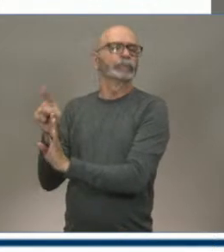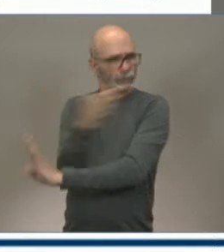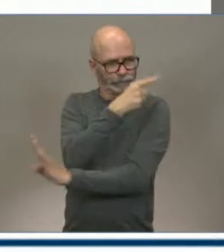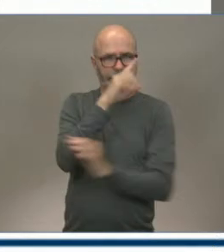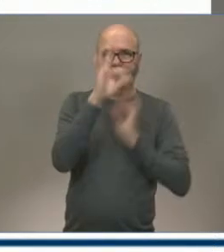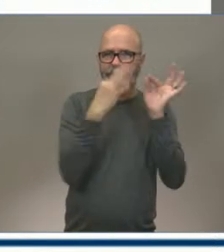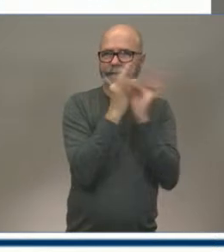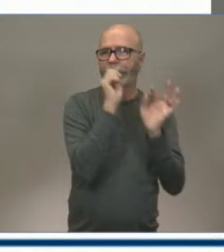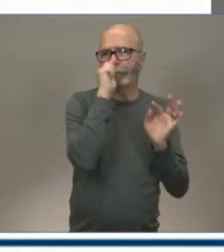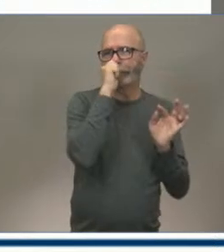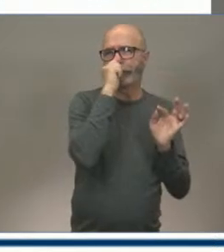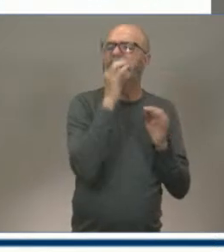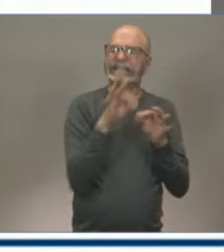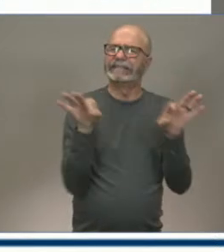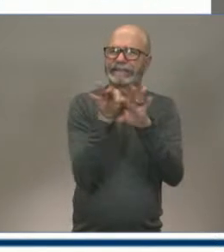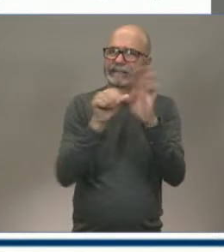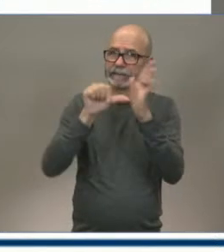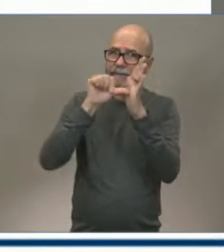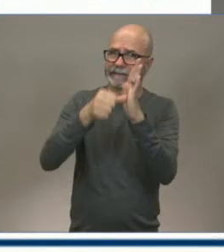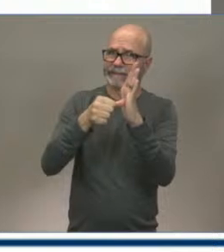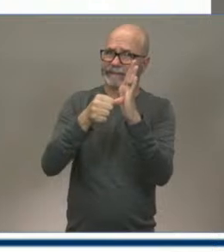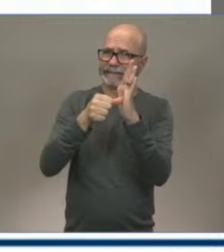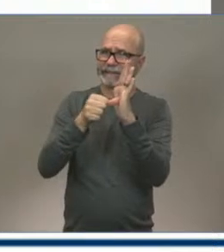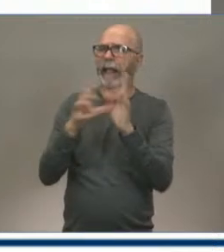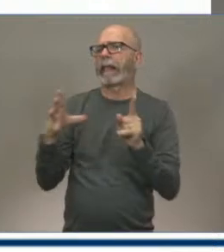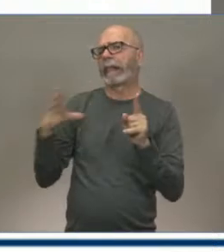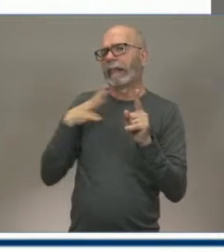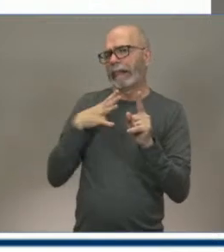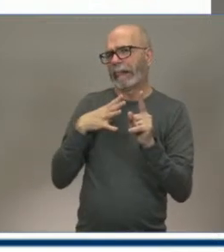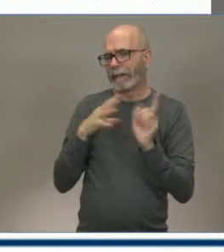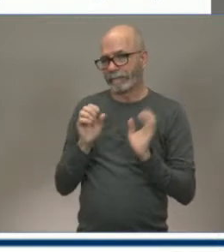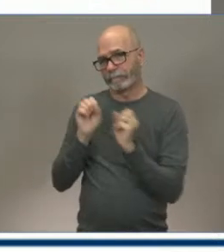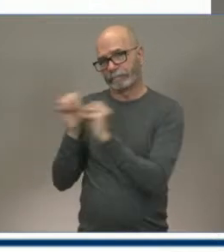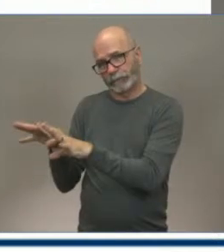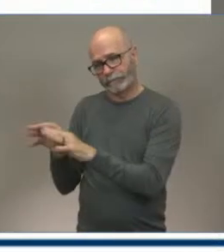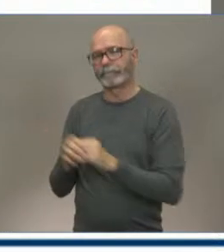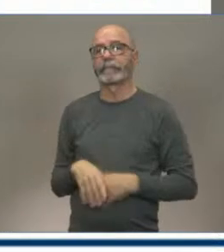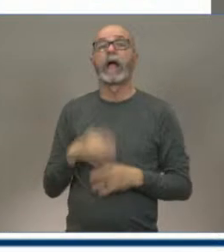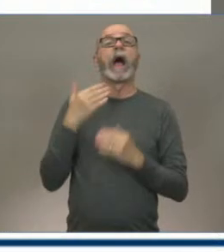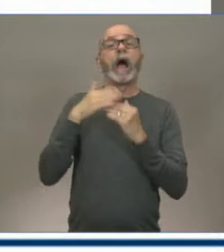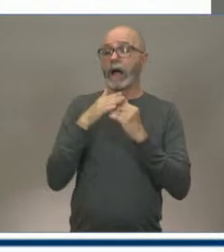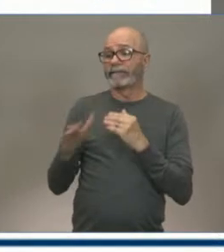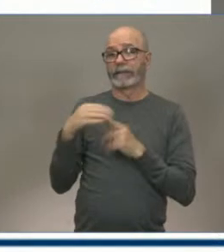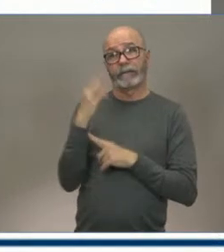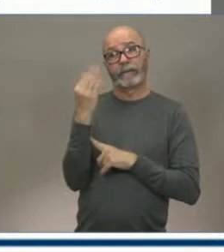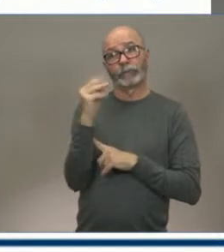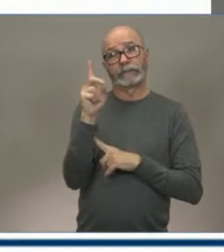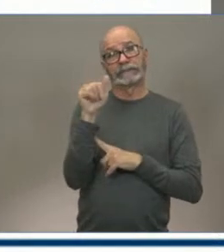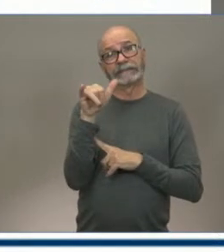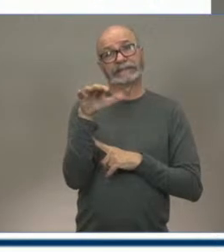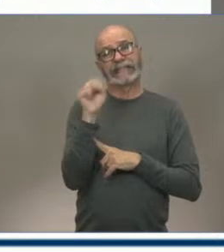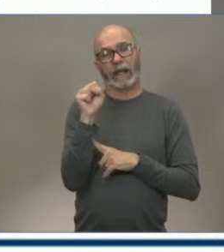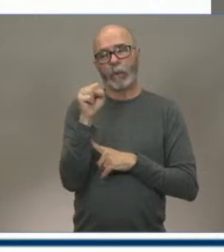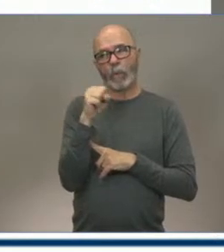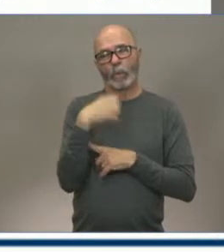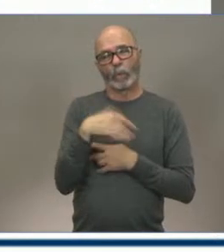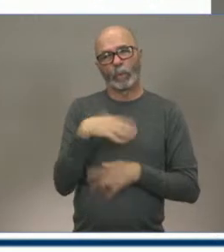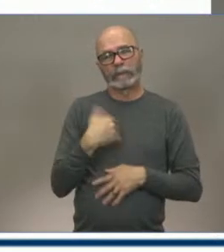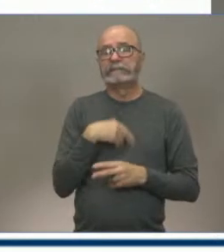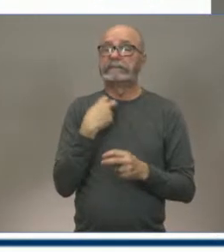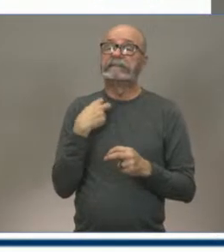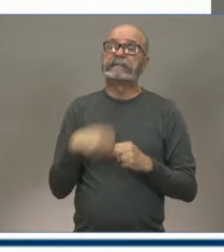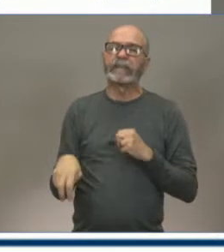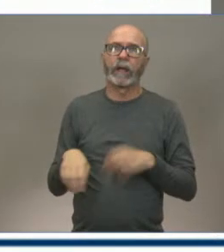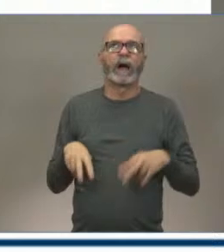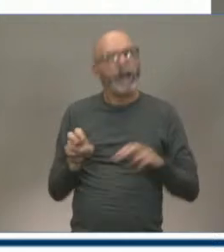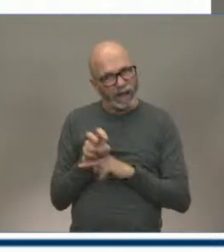highlights the importance of this testing. I know that the 14-day quarantine for students is tough, but the reason we have it in